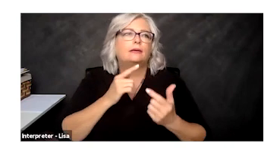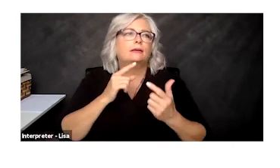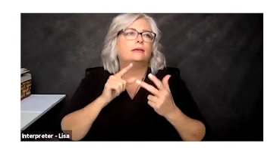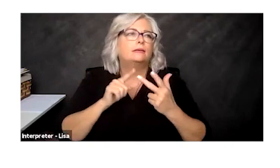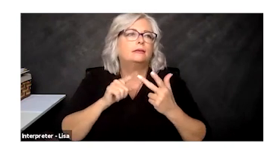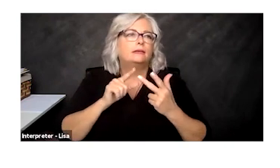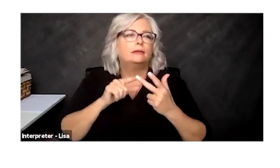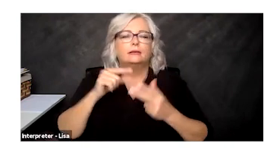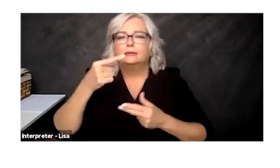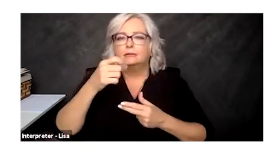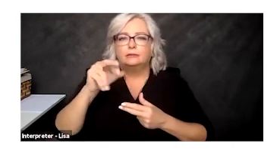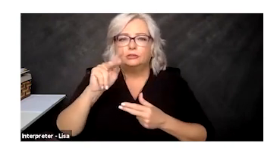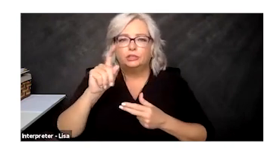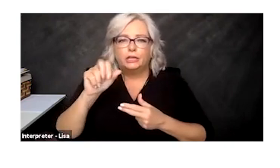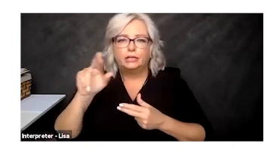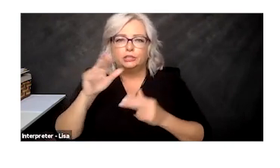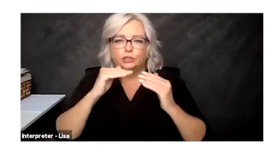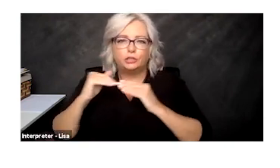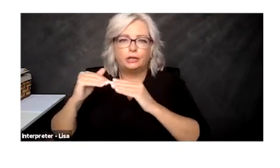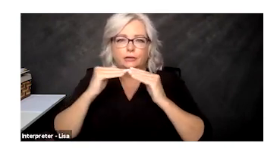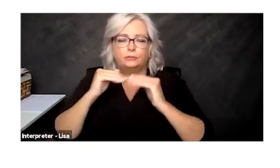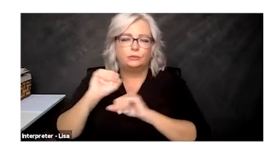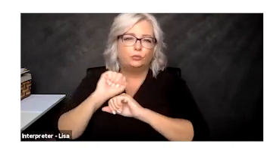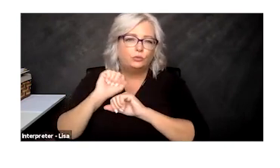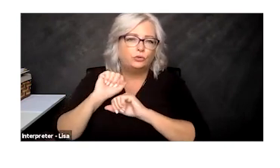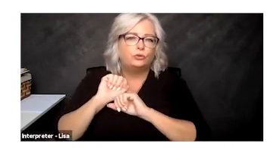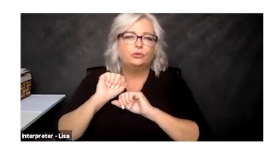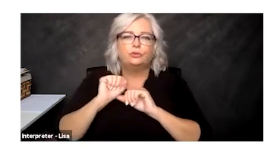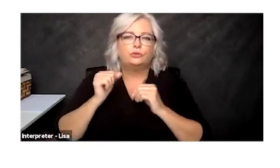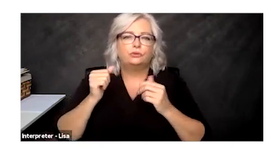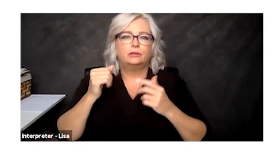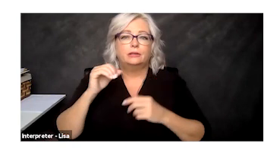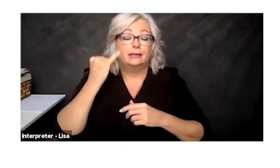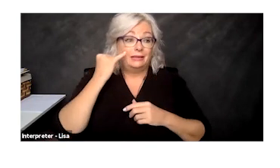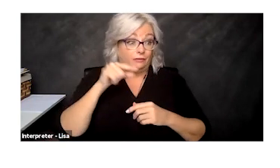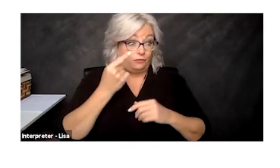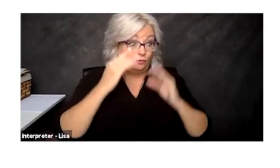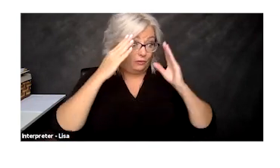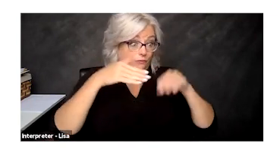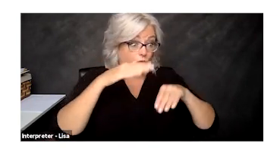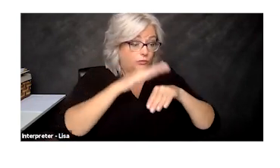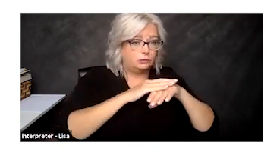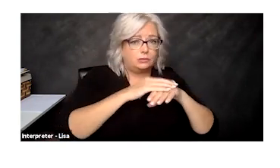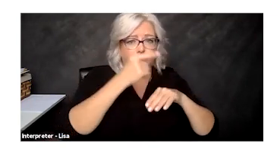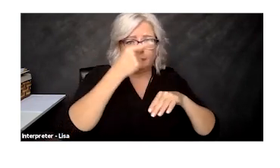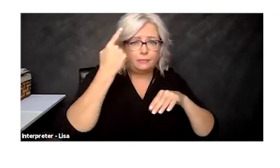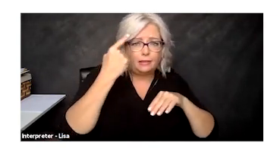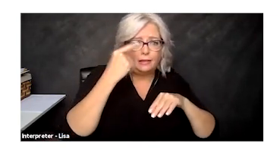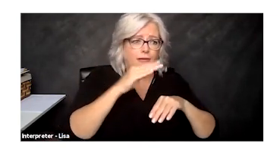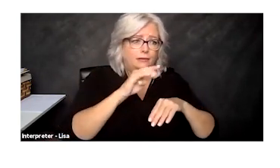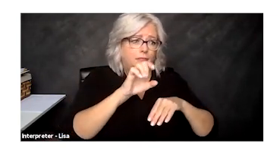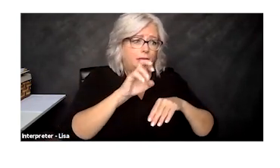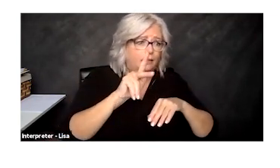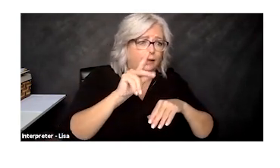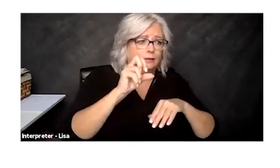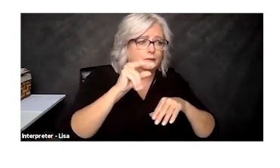gender equity in the workplace, and these things are all interconnected. So if you're only focused on Blackness as one thing within the company,